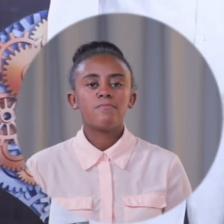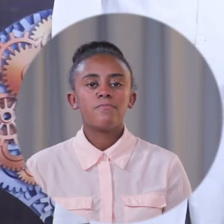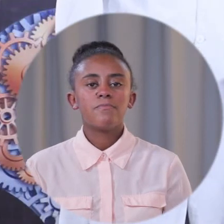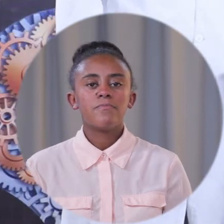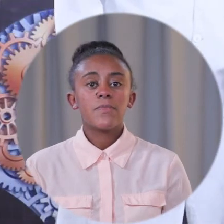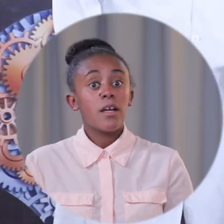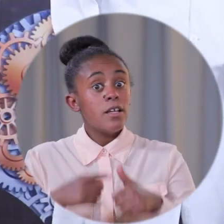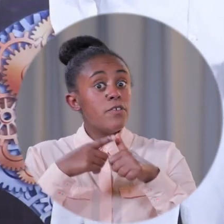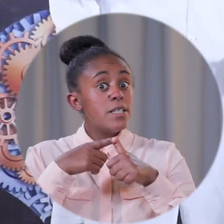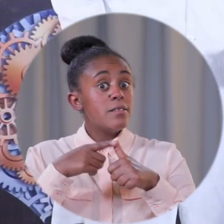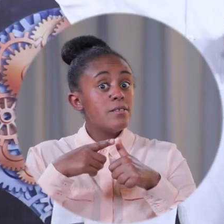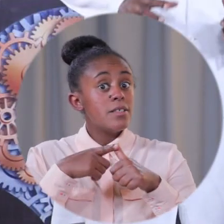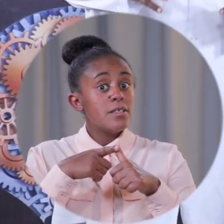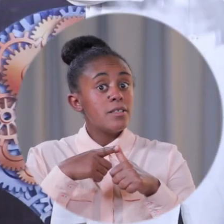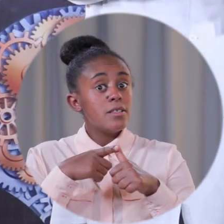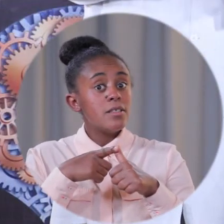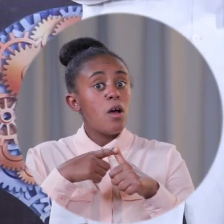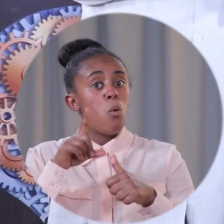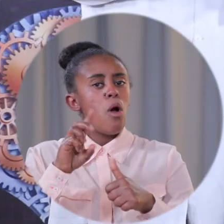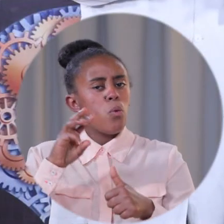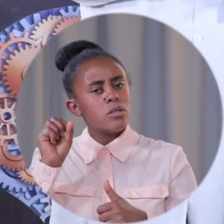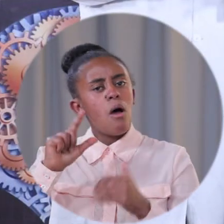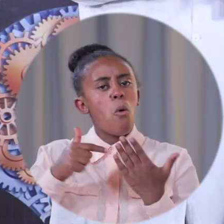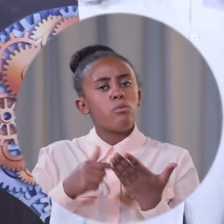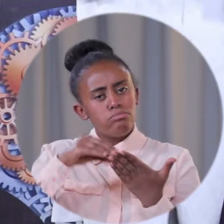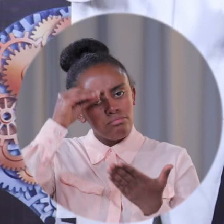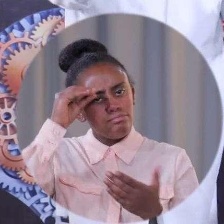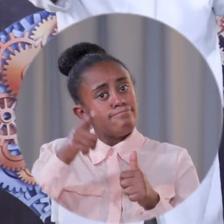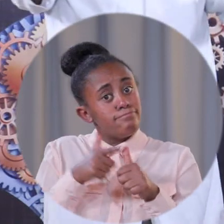The first one was about